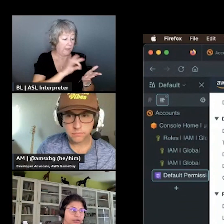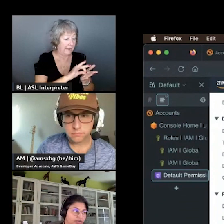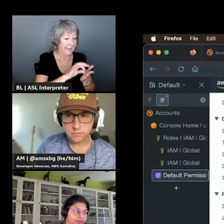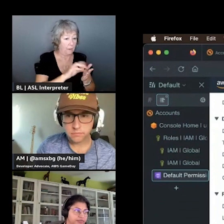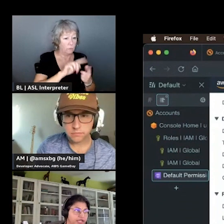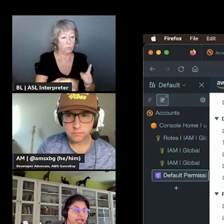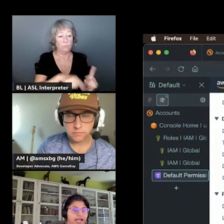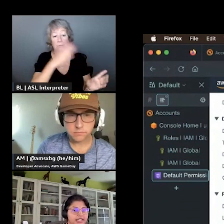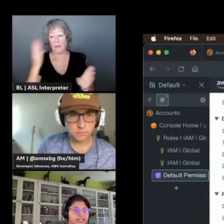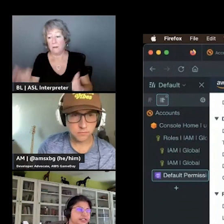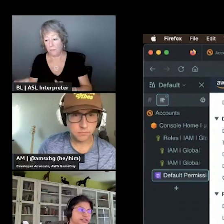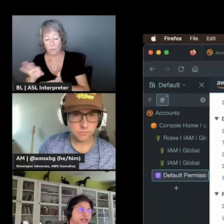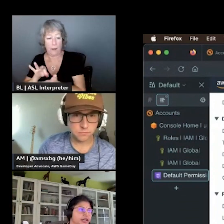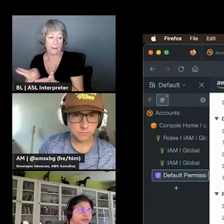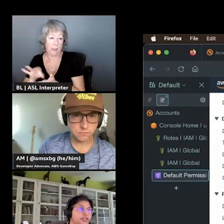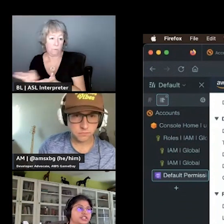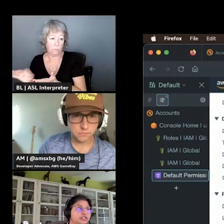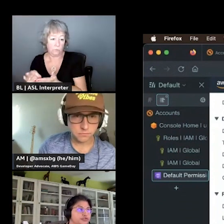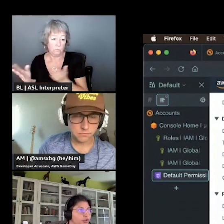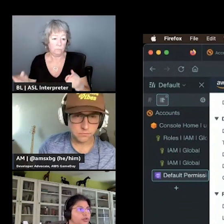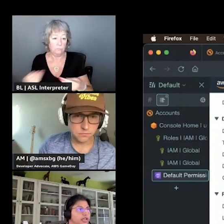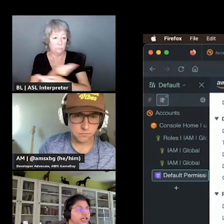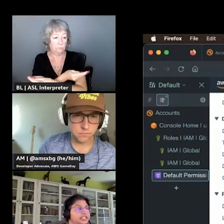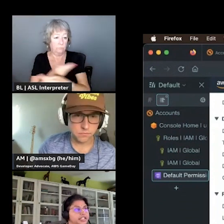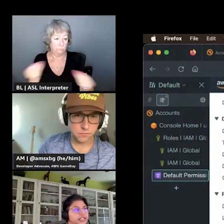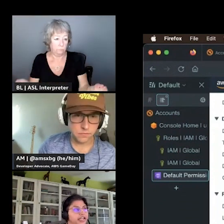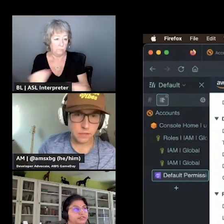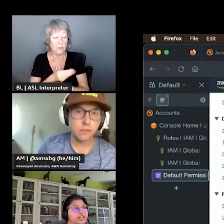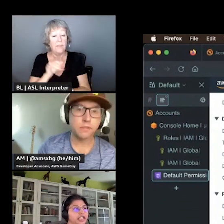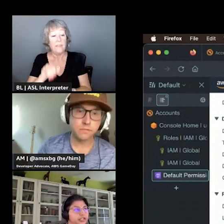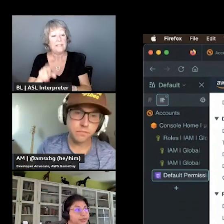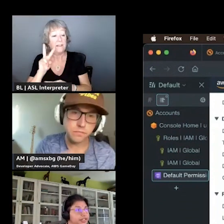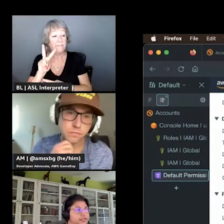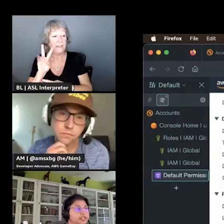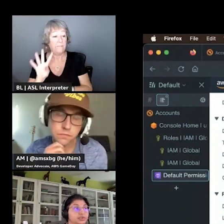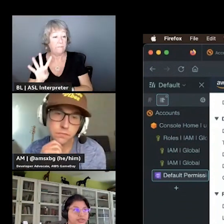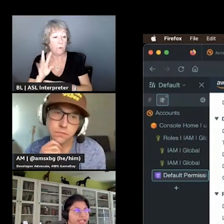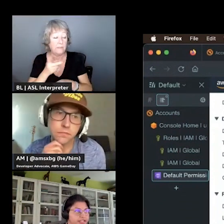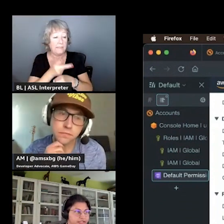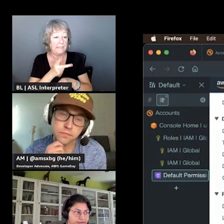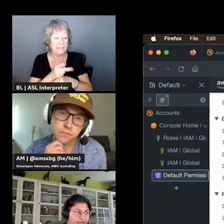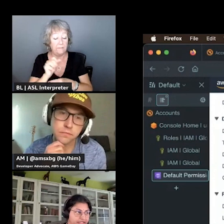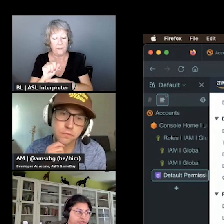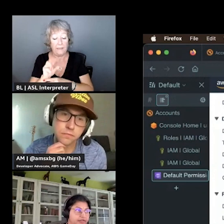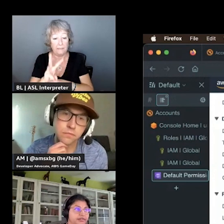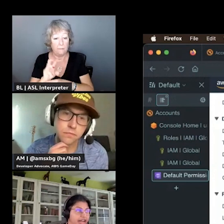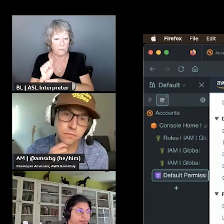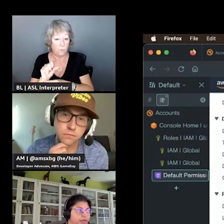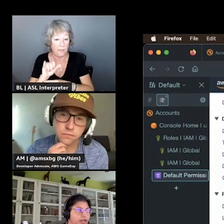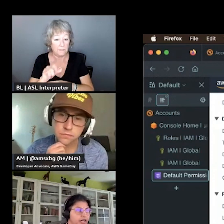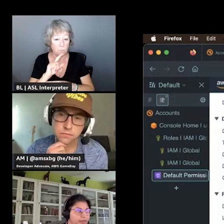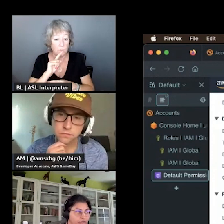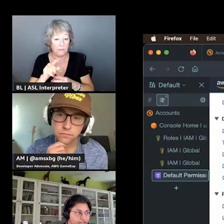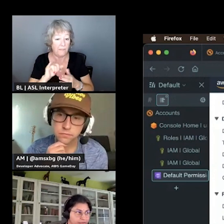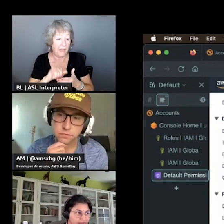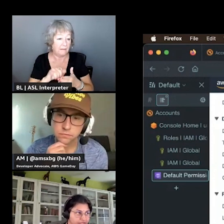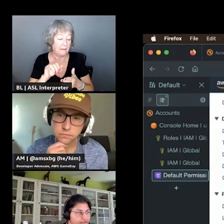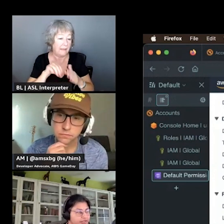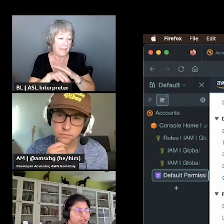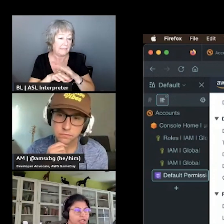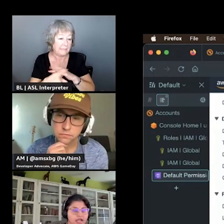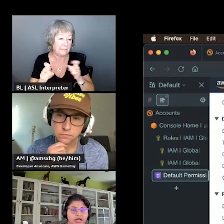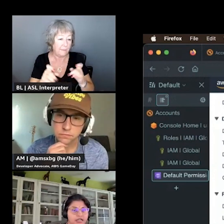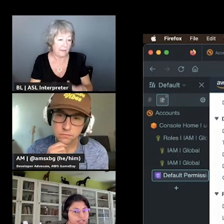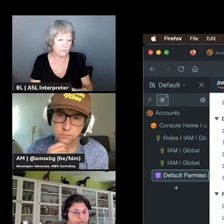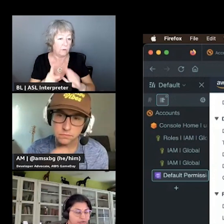another account. And this version 4 takes care of the AWS Resource Access Manager, RAM policy